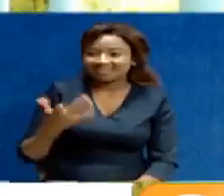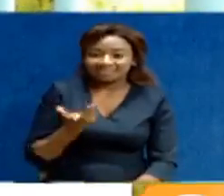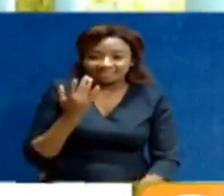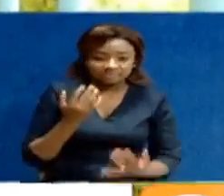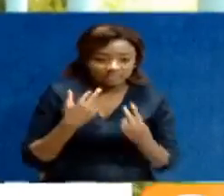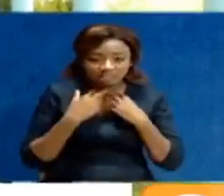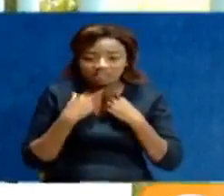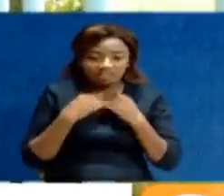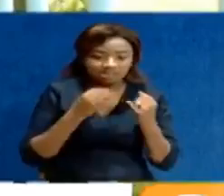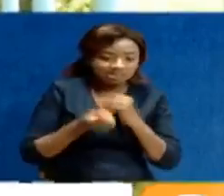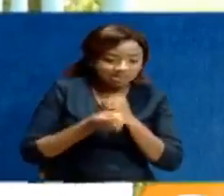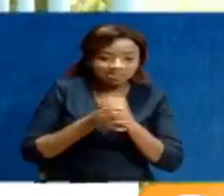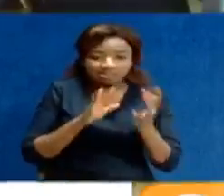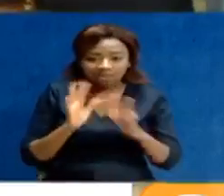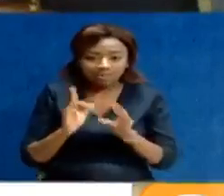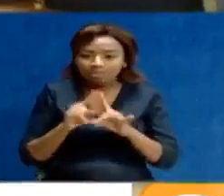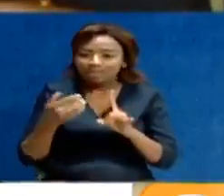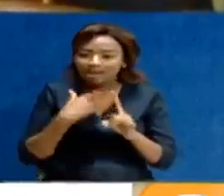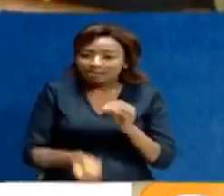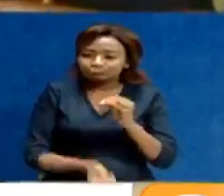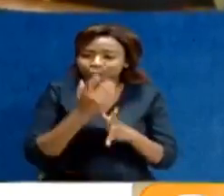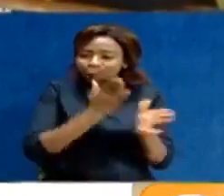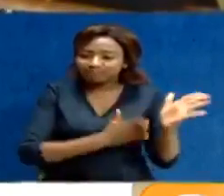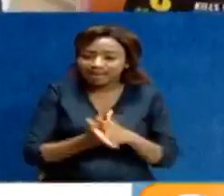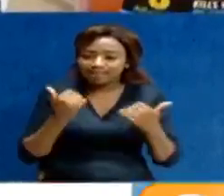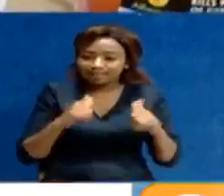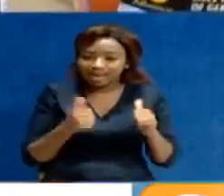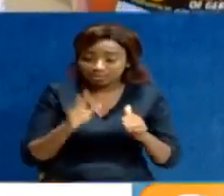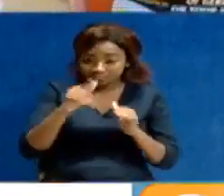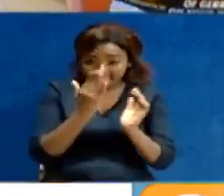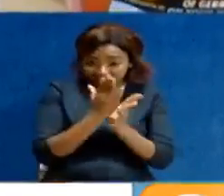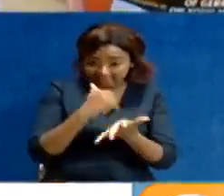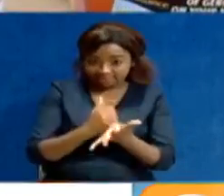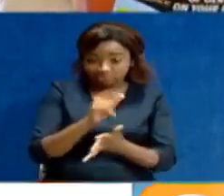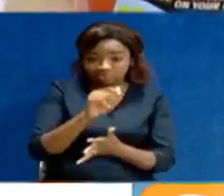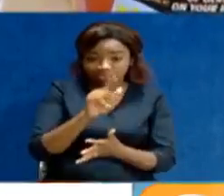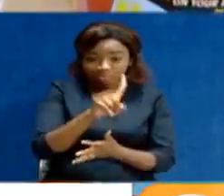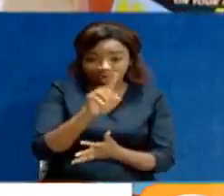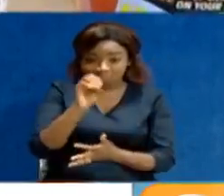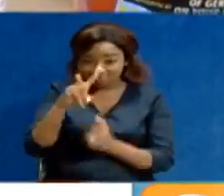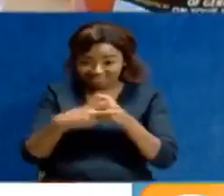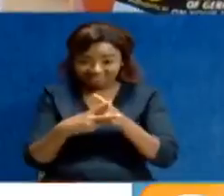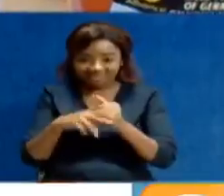how the money was spent without a work plan in contravention to Section 107 of the County Government Act of